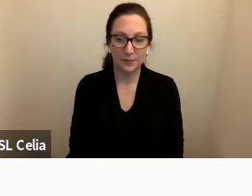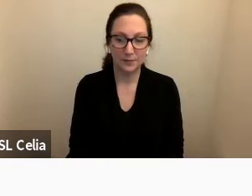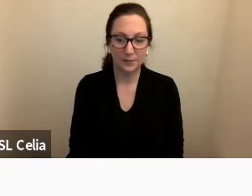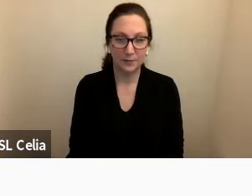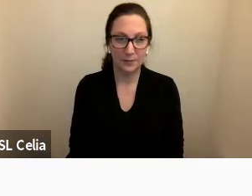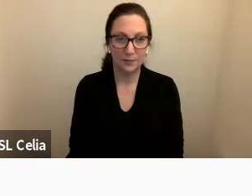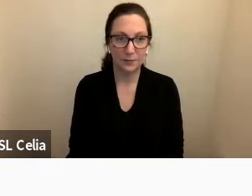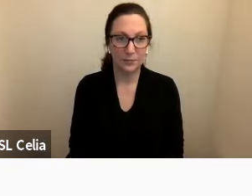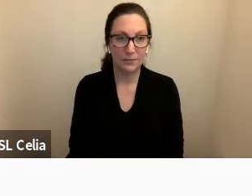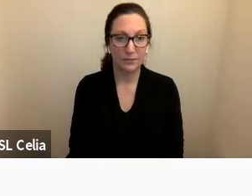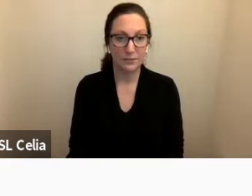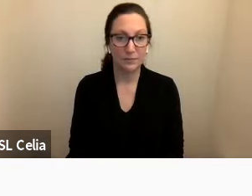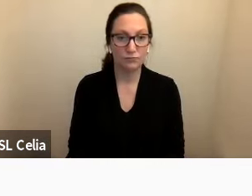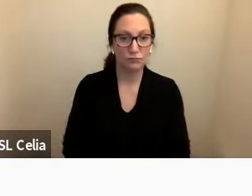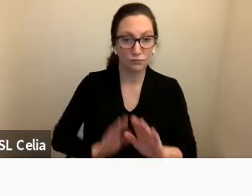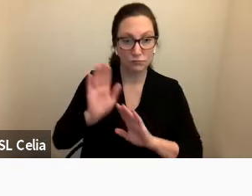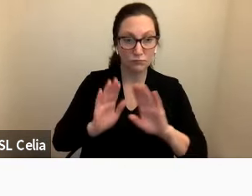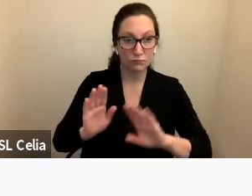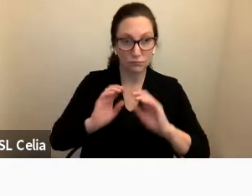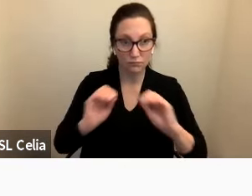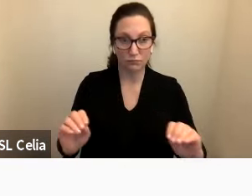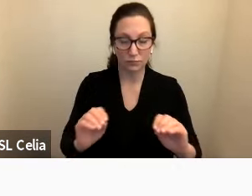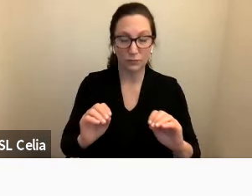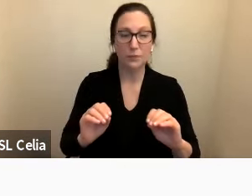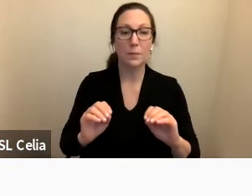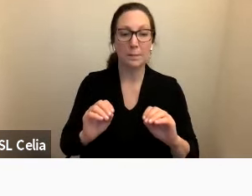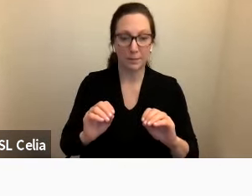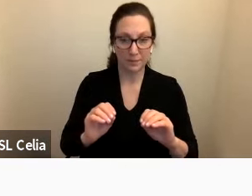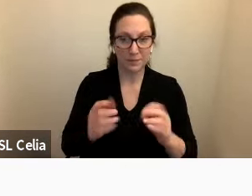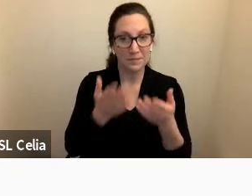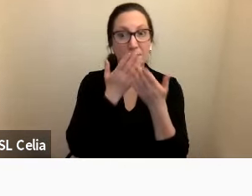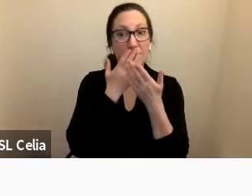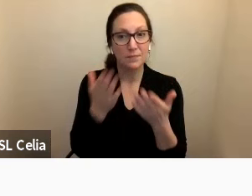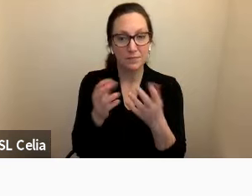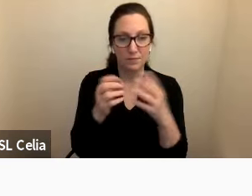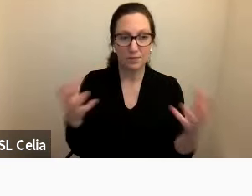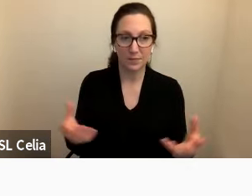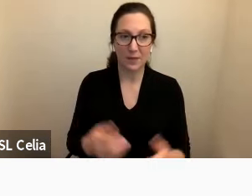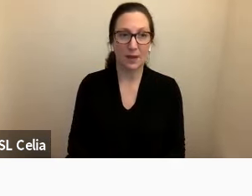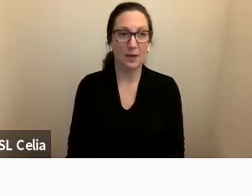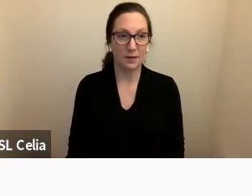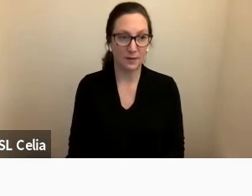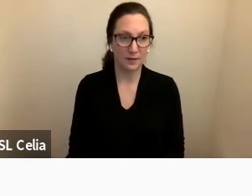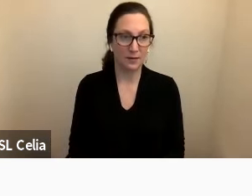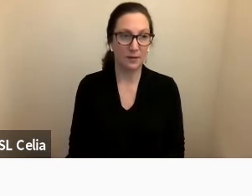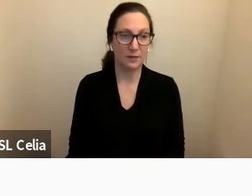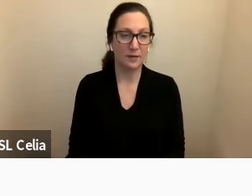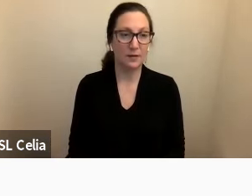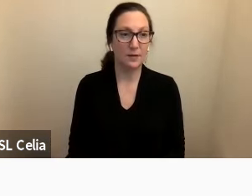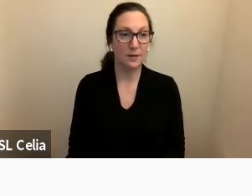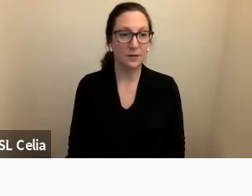I don't see any other hands raised, Ms. Hogan. So thank you very much for this